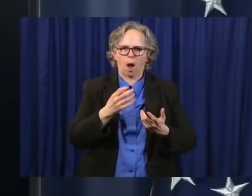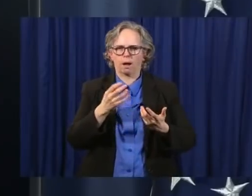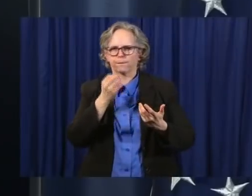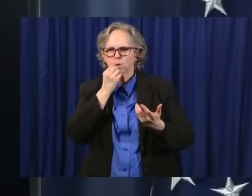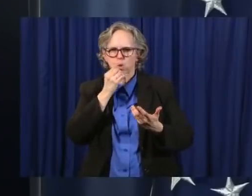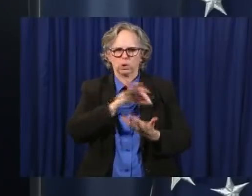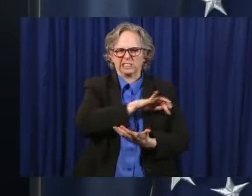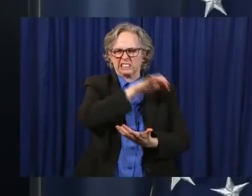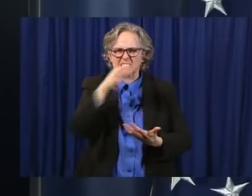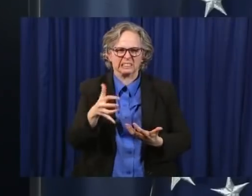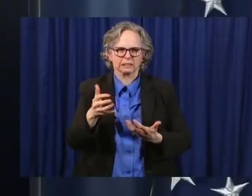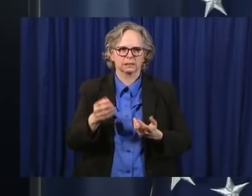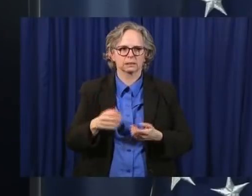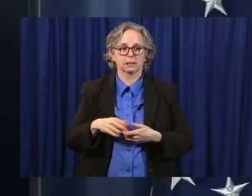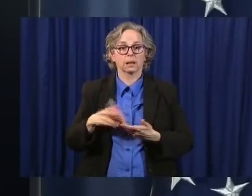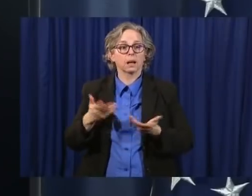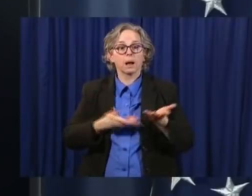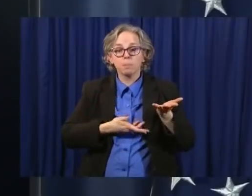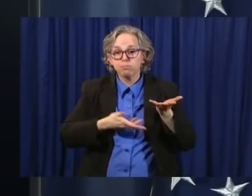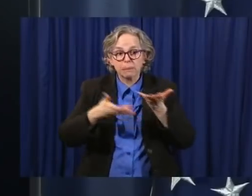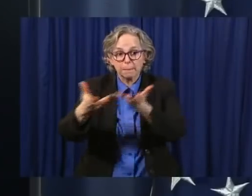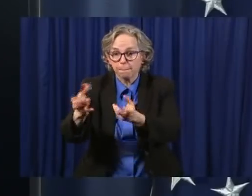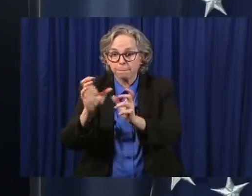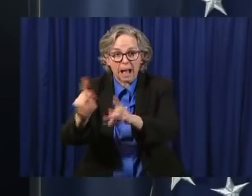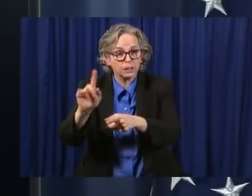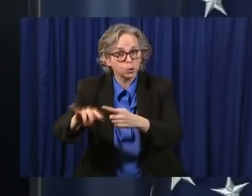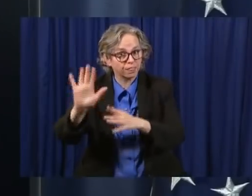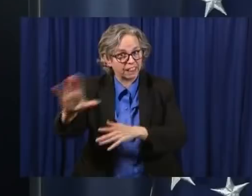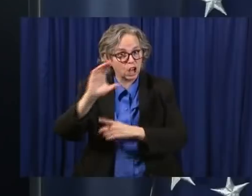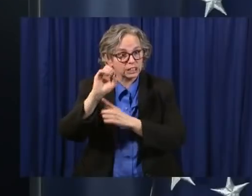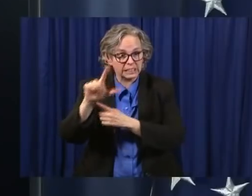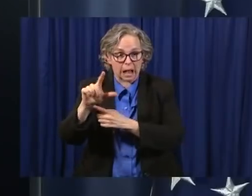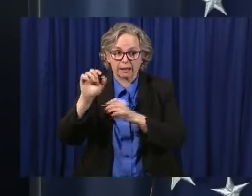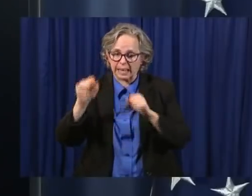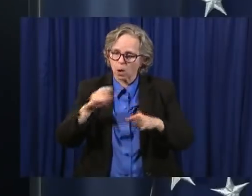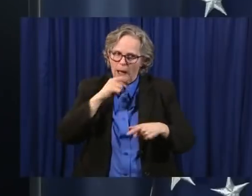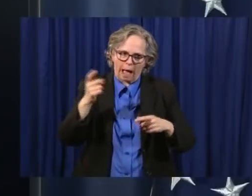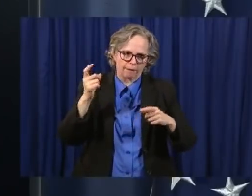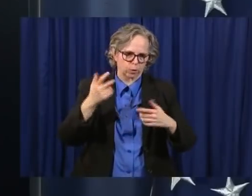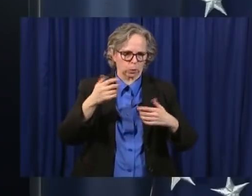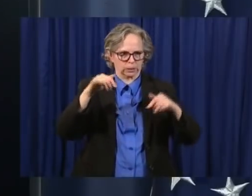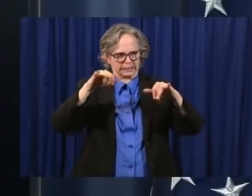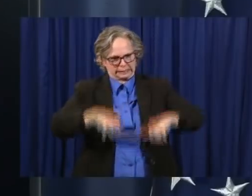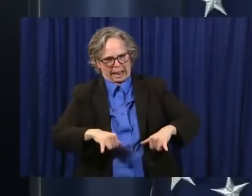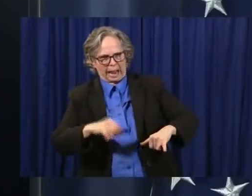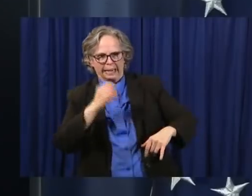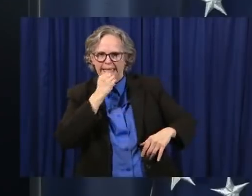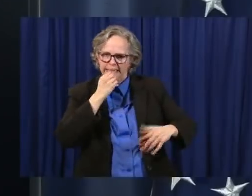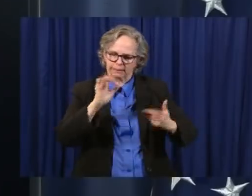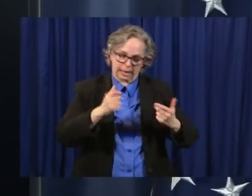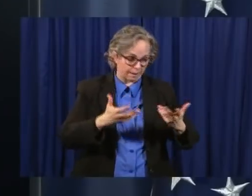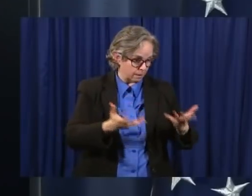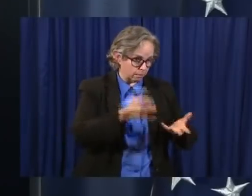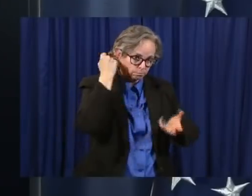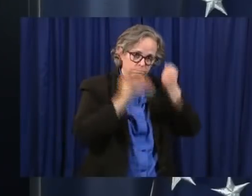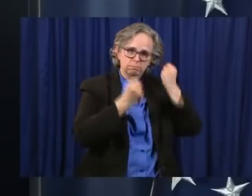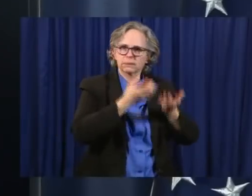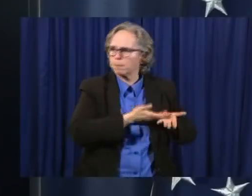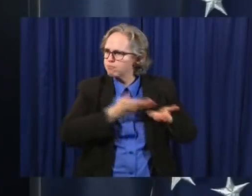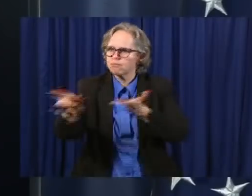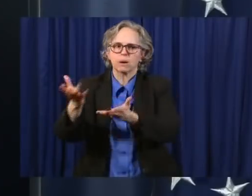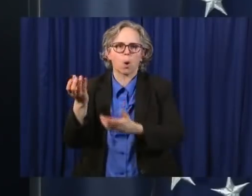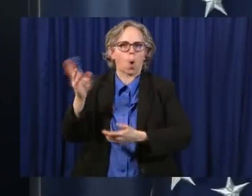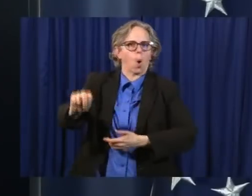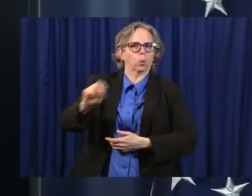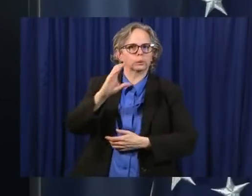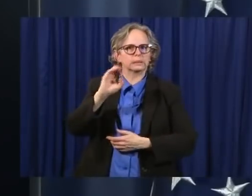unit. They don't have to consume it all right there. So those are the things like that are about just not having as many